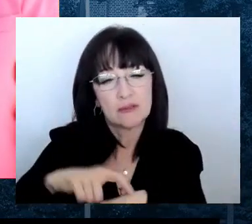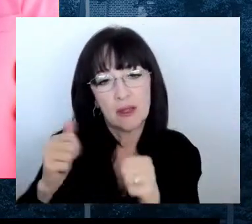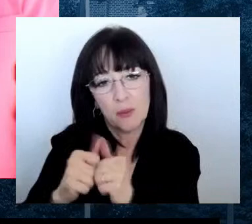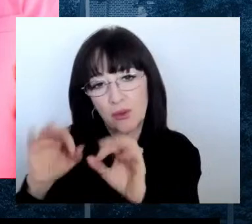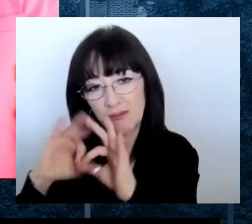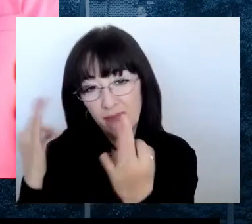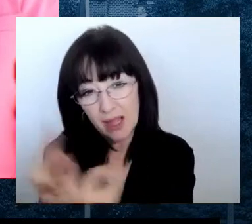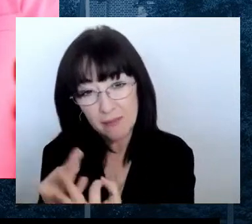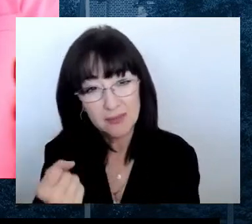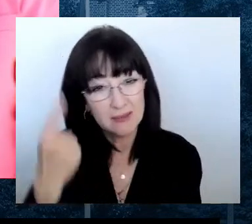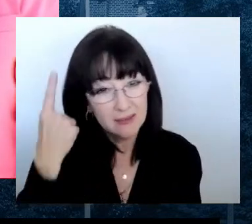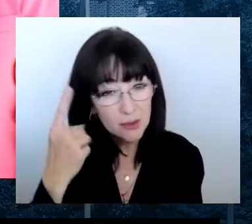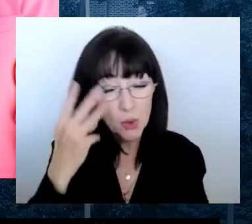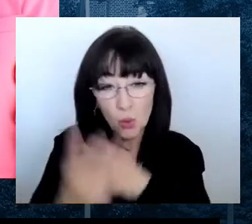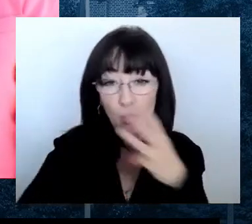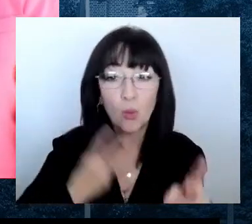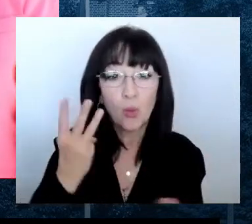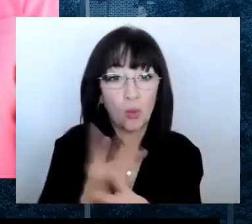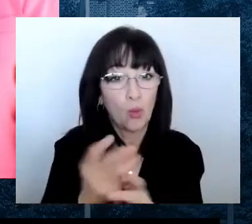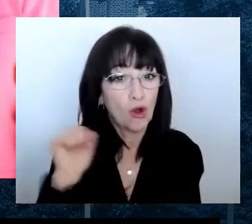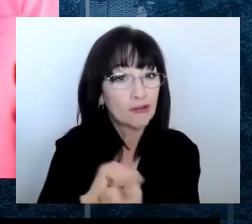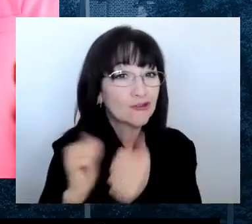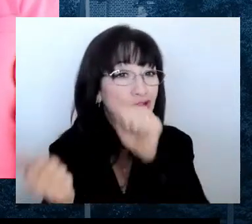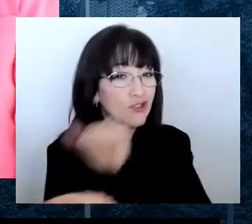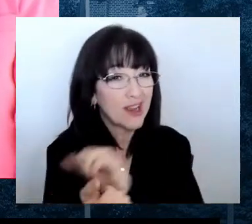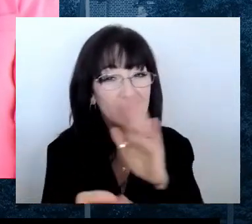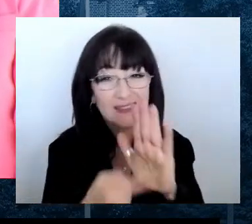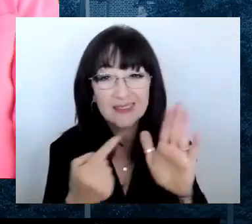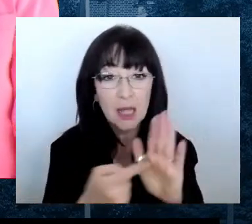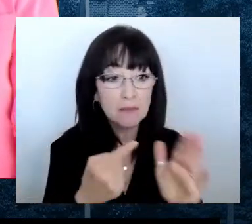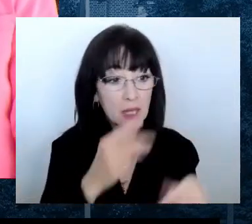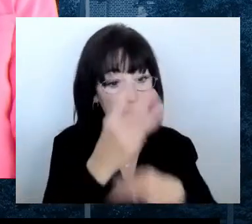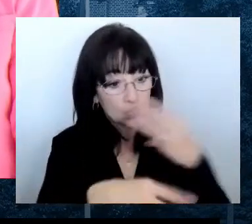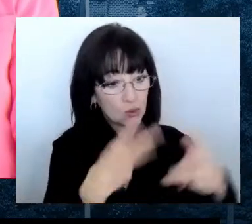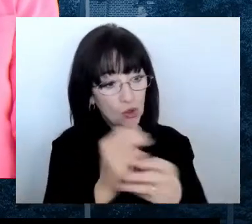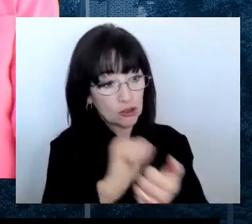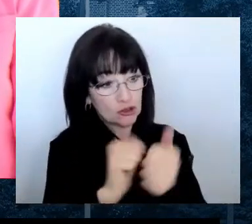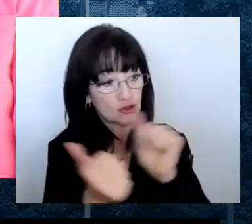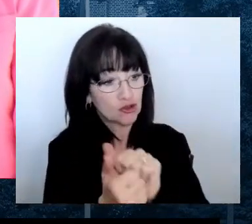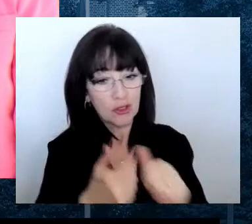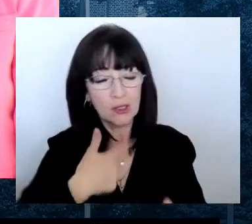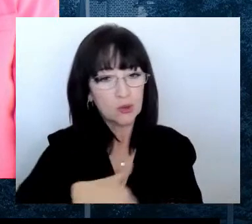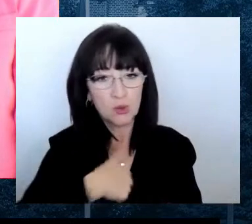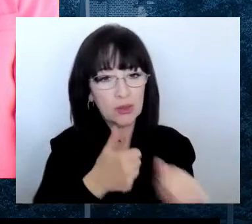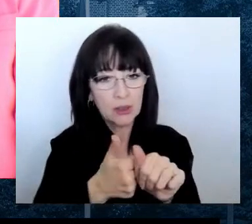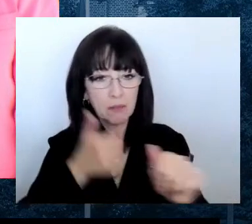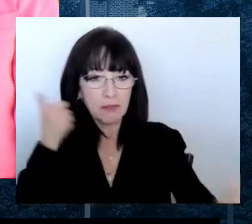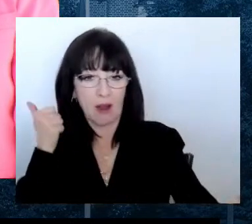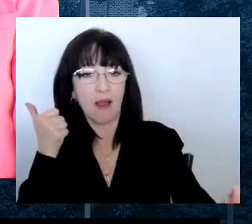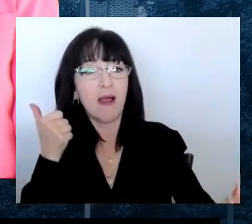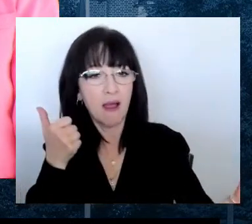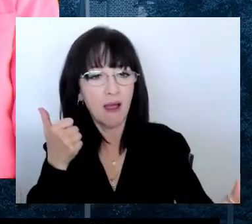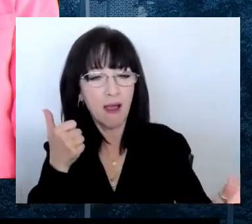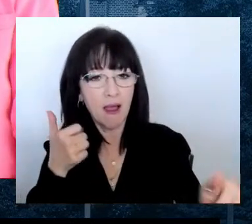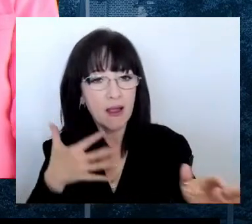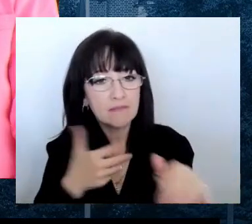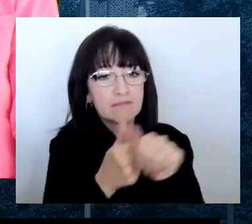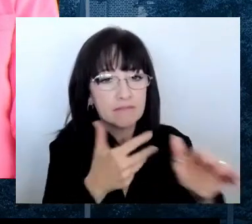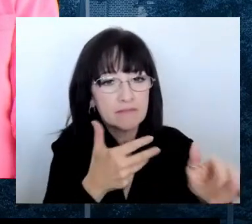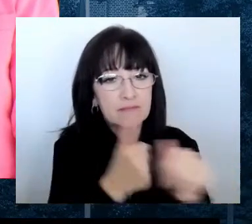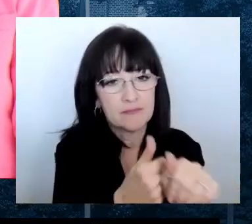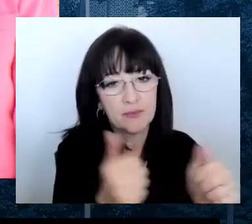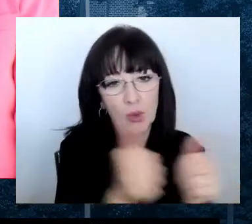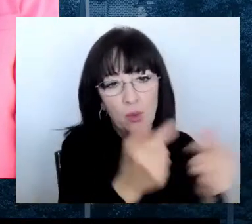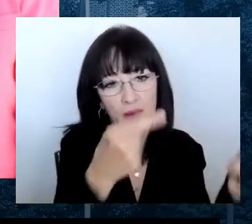changed, too often we have failed to change with it. And too often the burdens of that changing world have fallen to the most